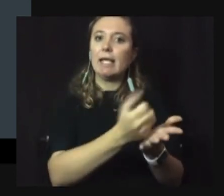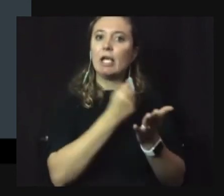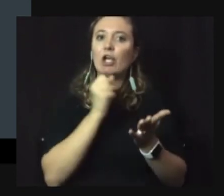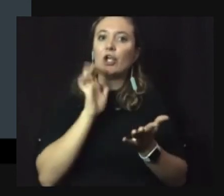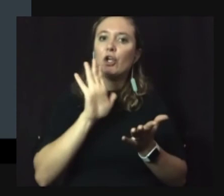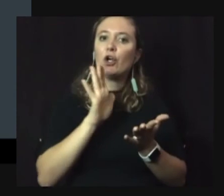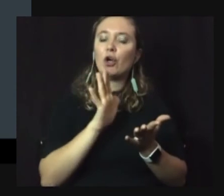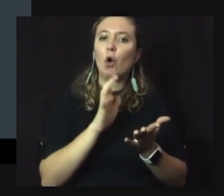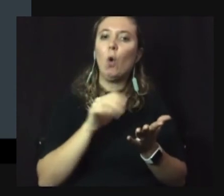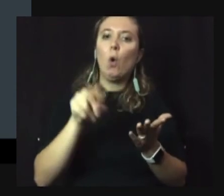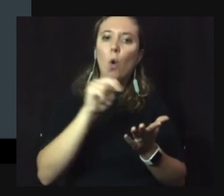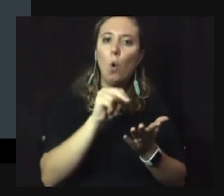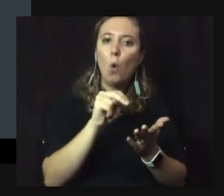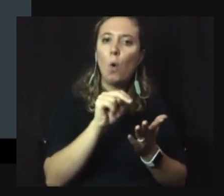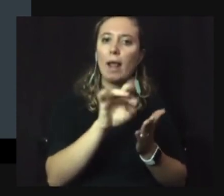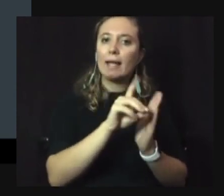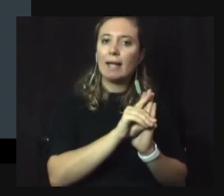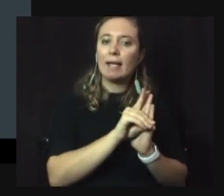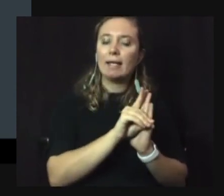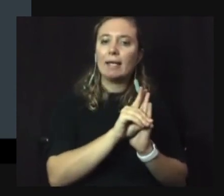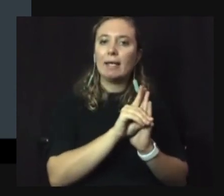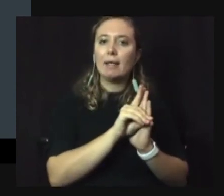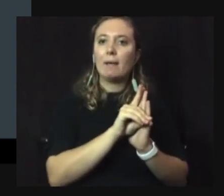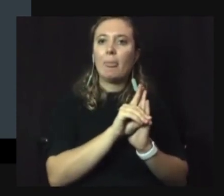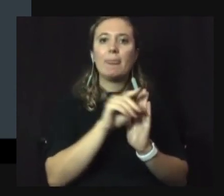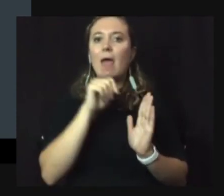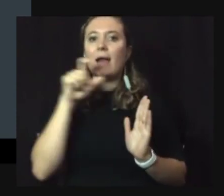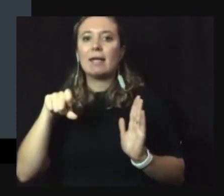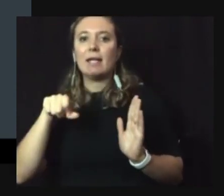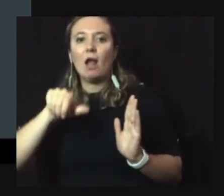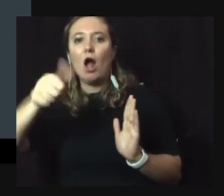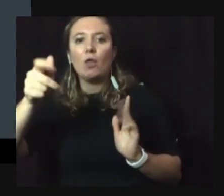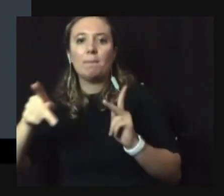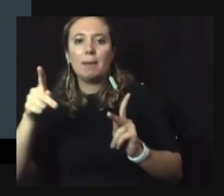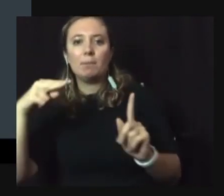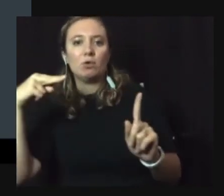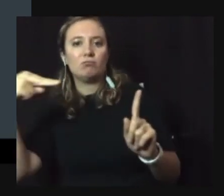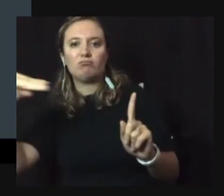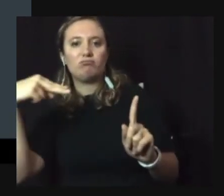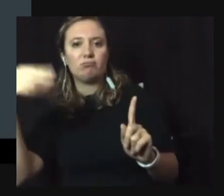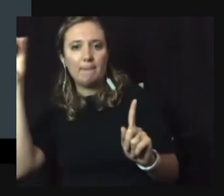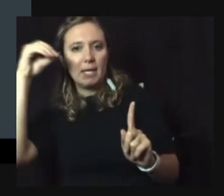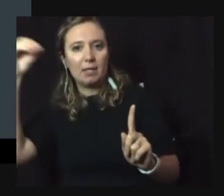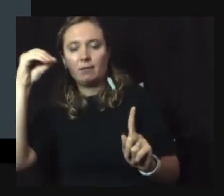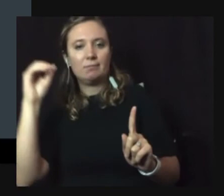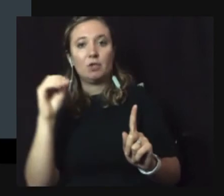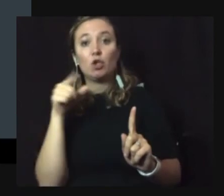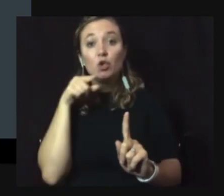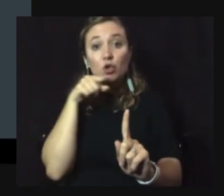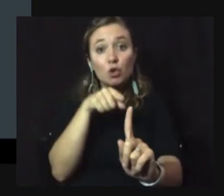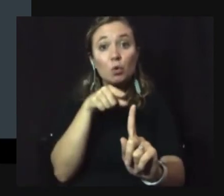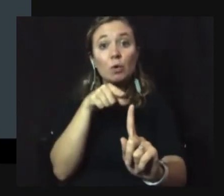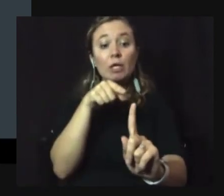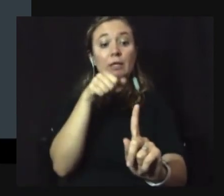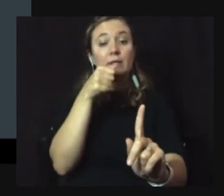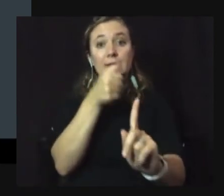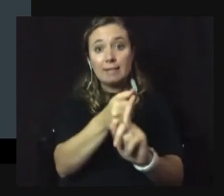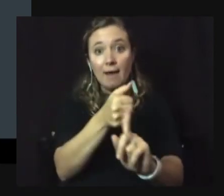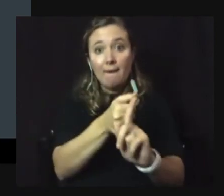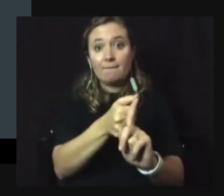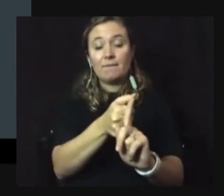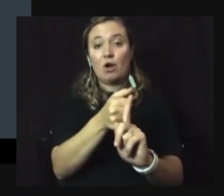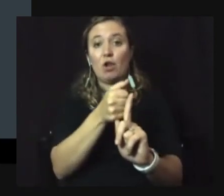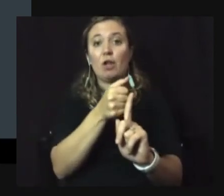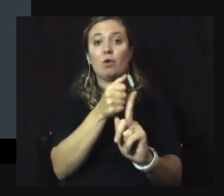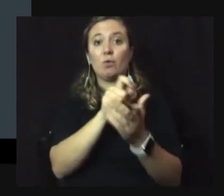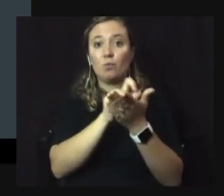needing anyone else to validate it. You're the one. You are the author of your identity. And